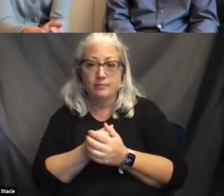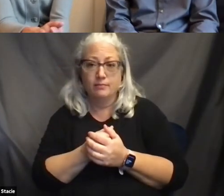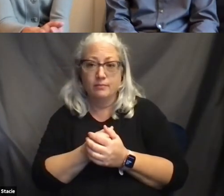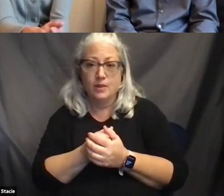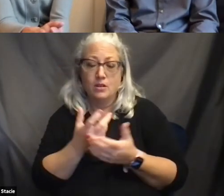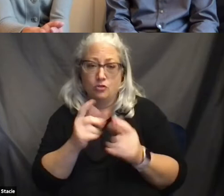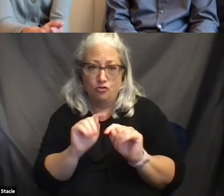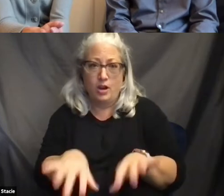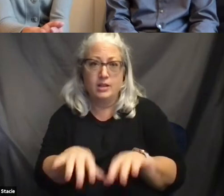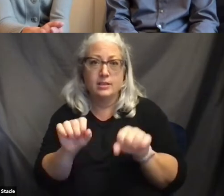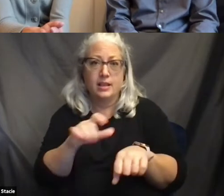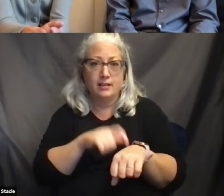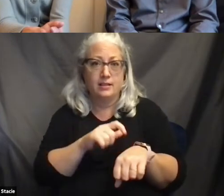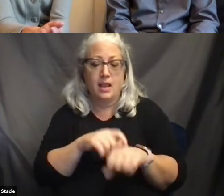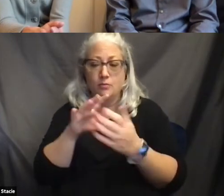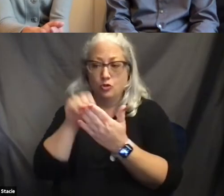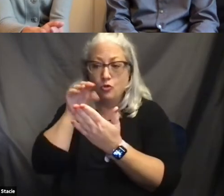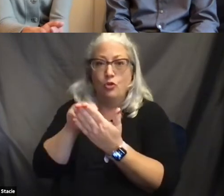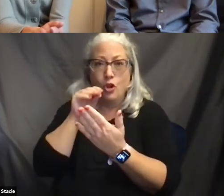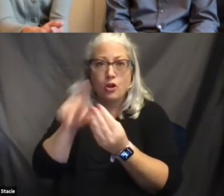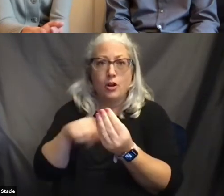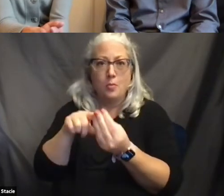time to just learn more about it. I mean,